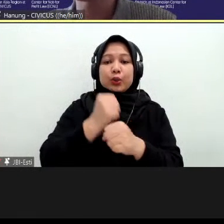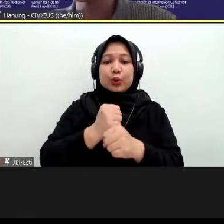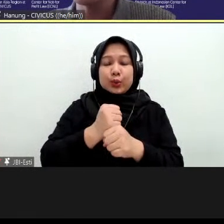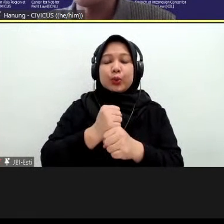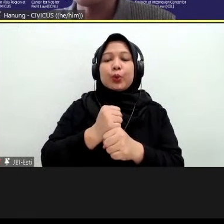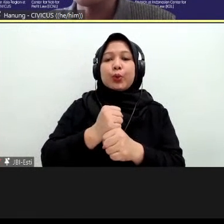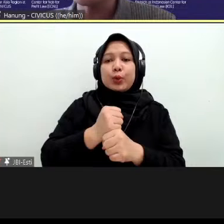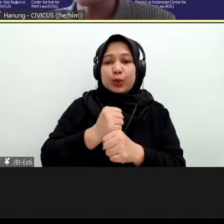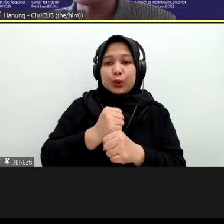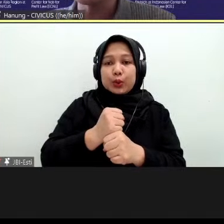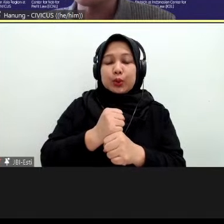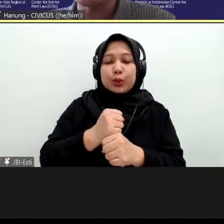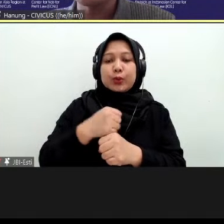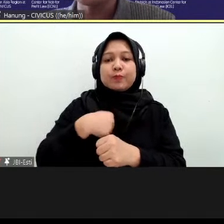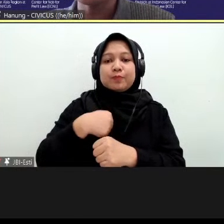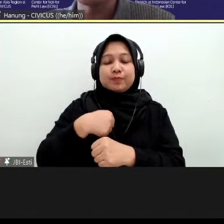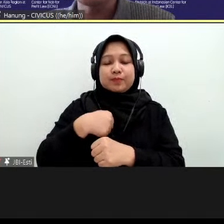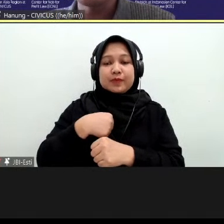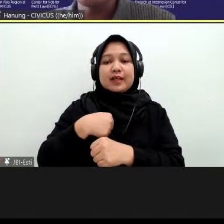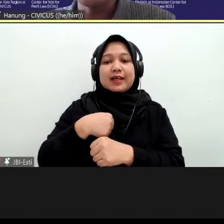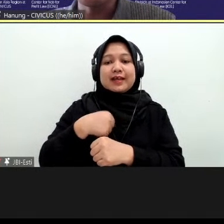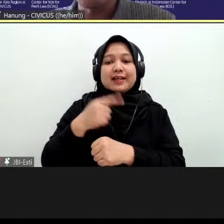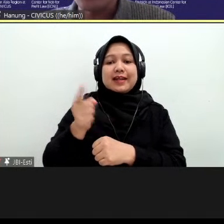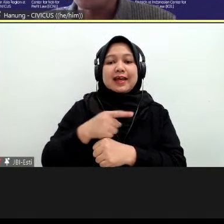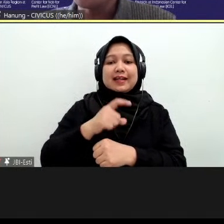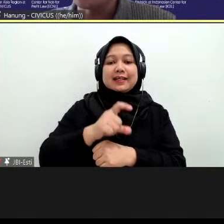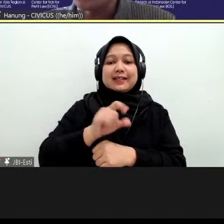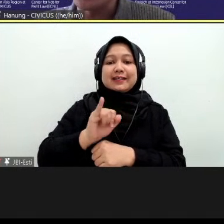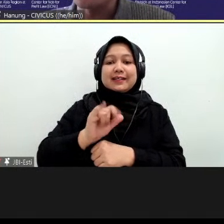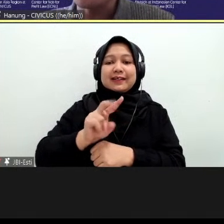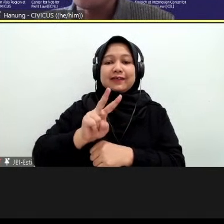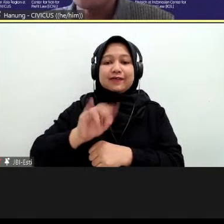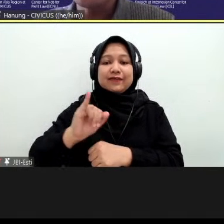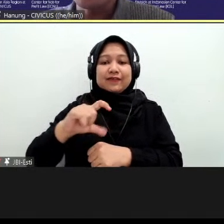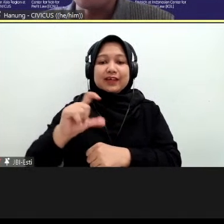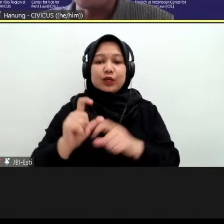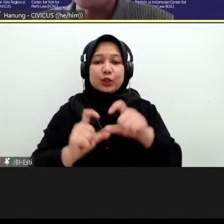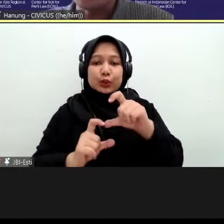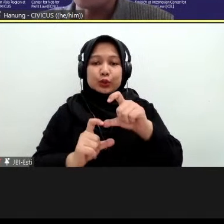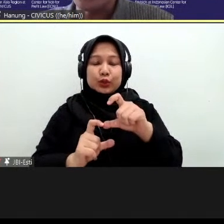Civicus. And it is our pleasure to join